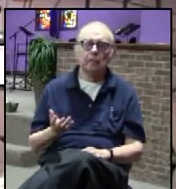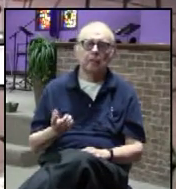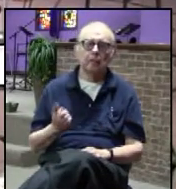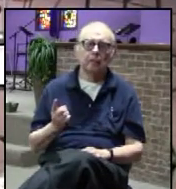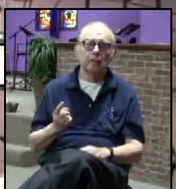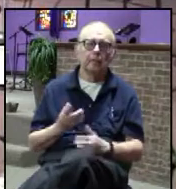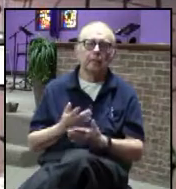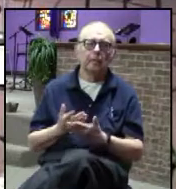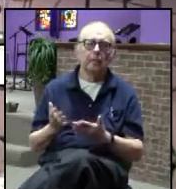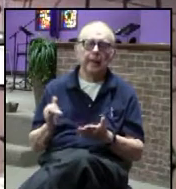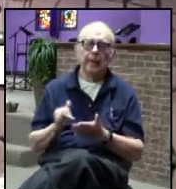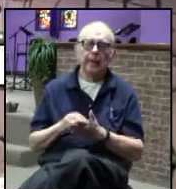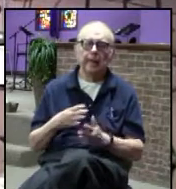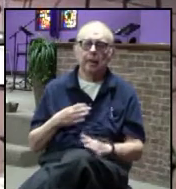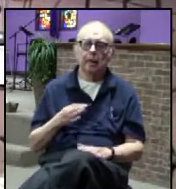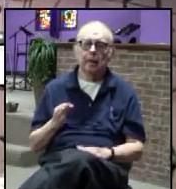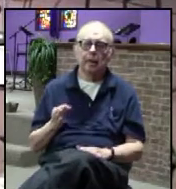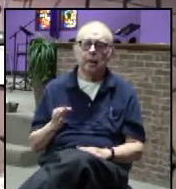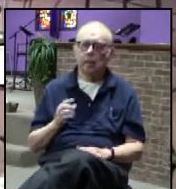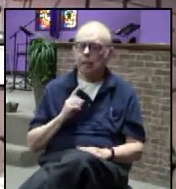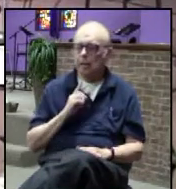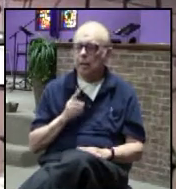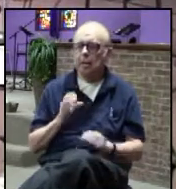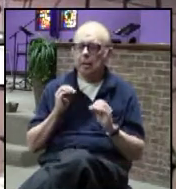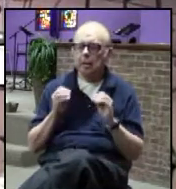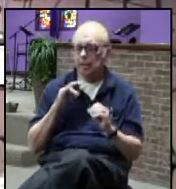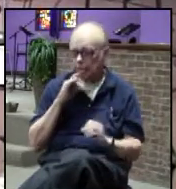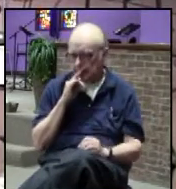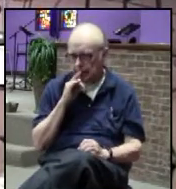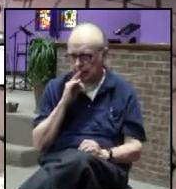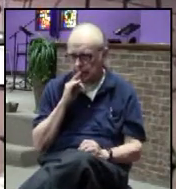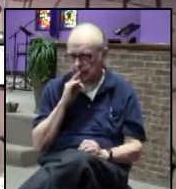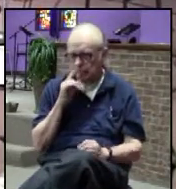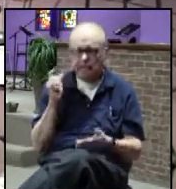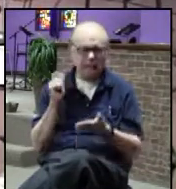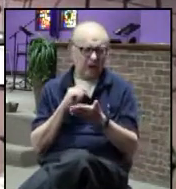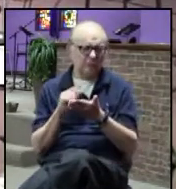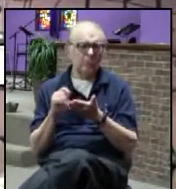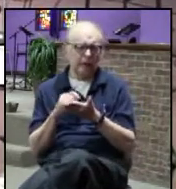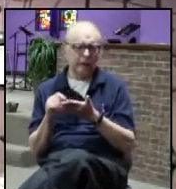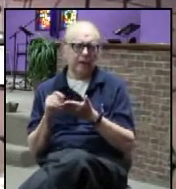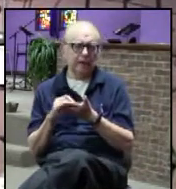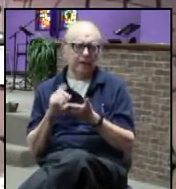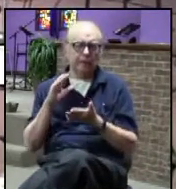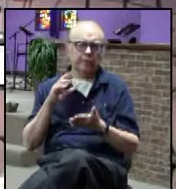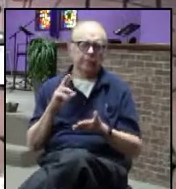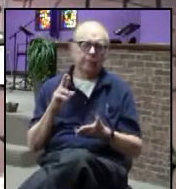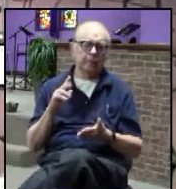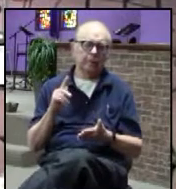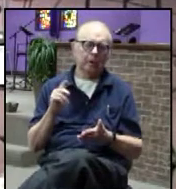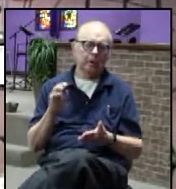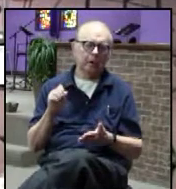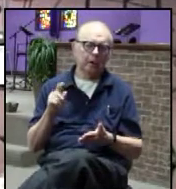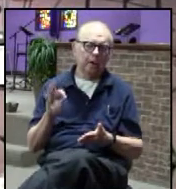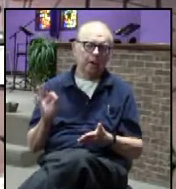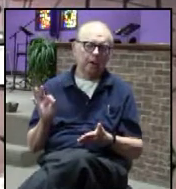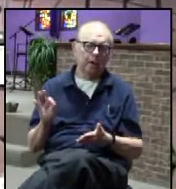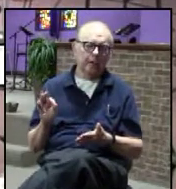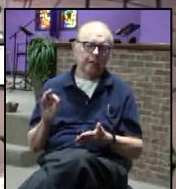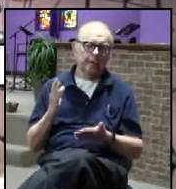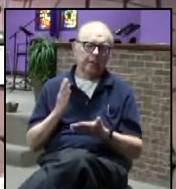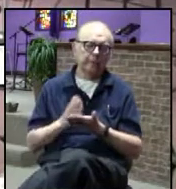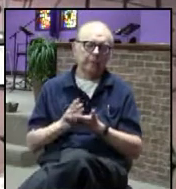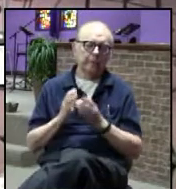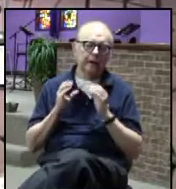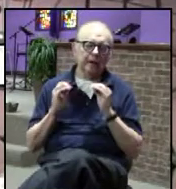of the things that I liked is they are actually teaching kids cursive writing, which they have quit doing in